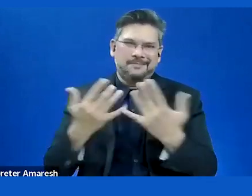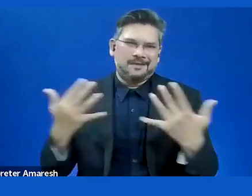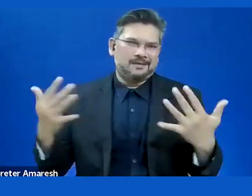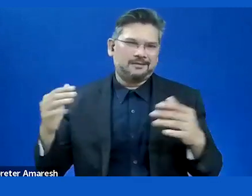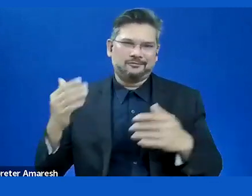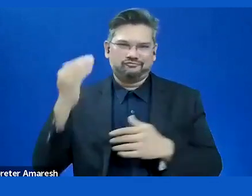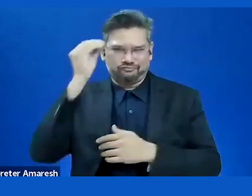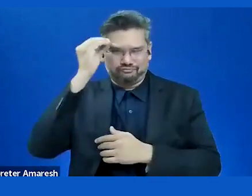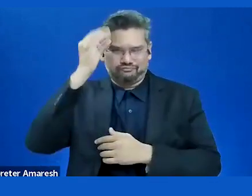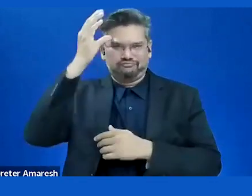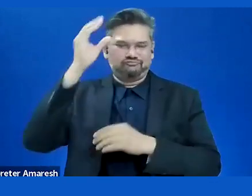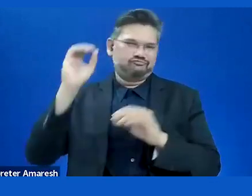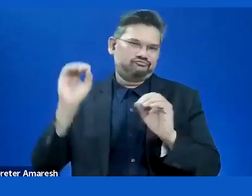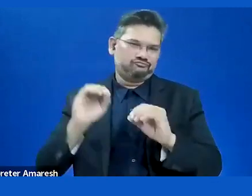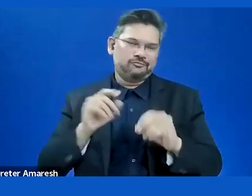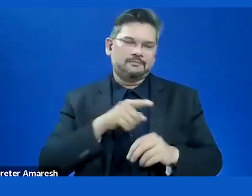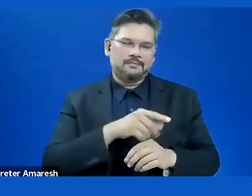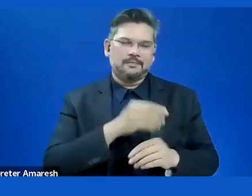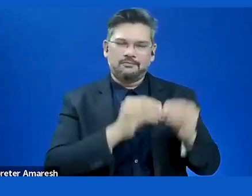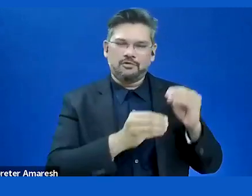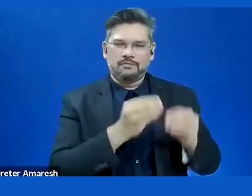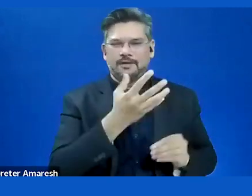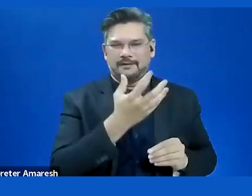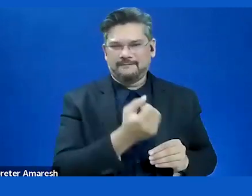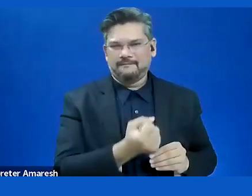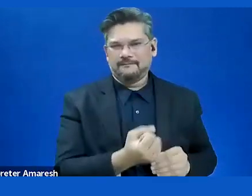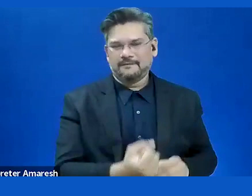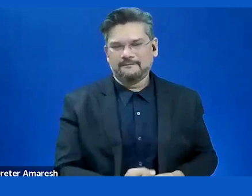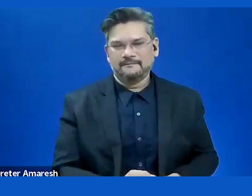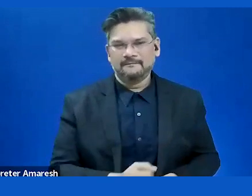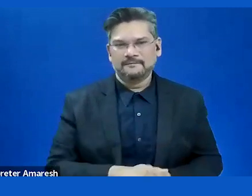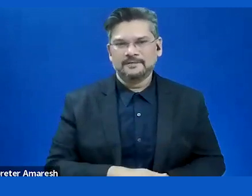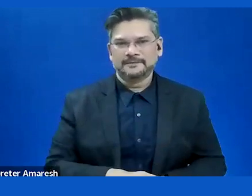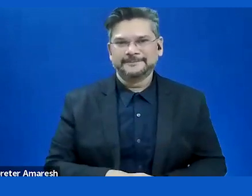issues to work on in their defense.